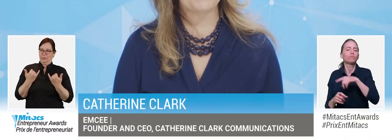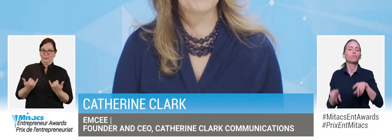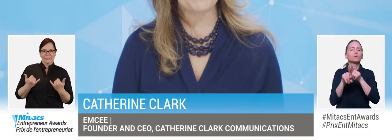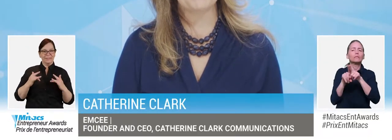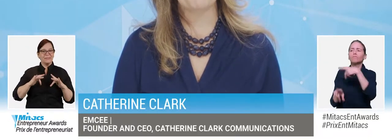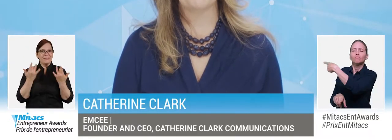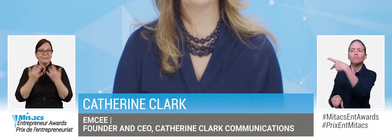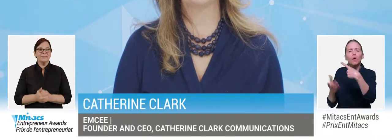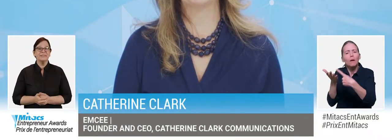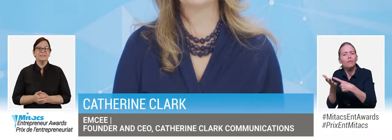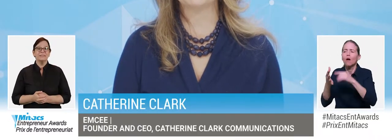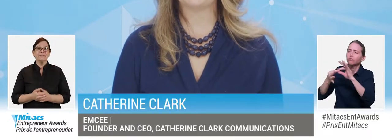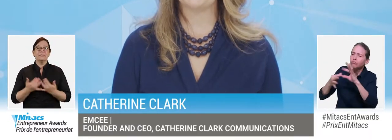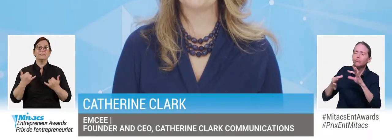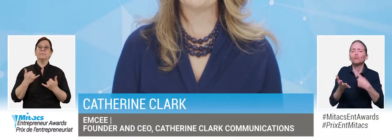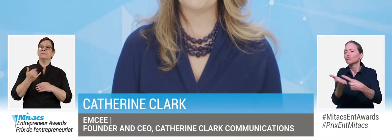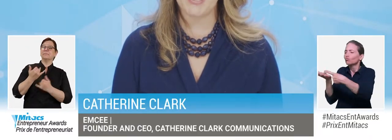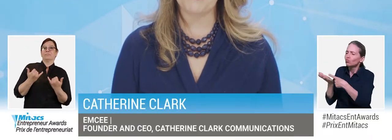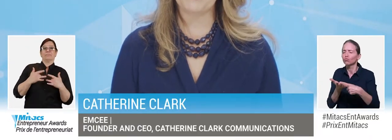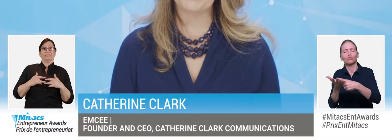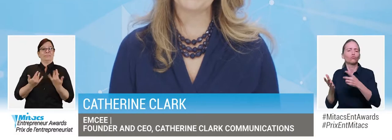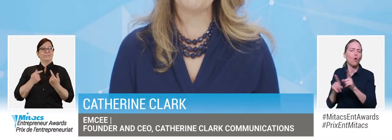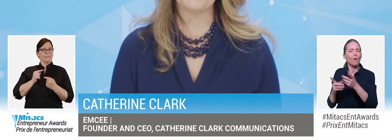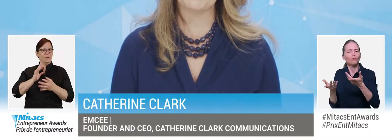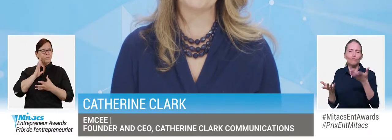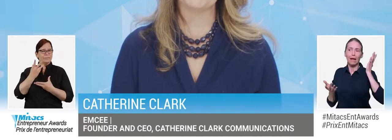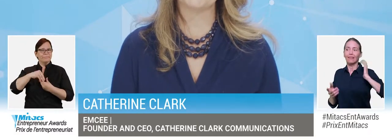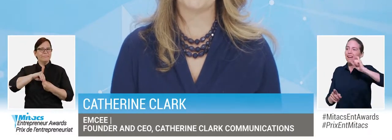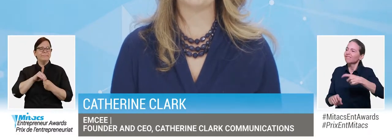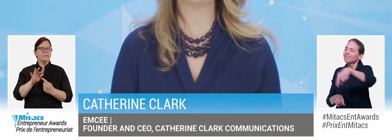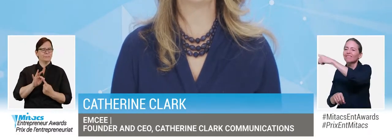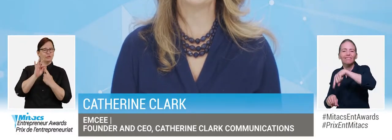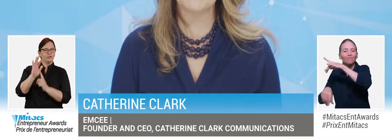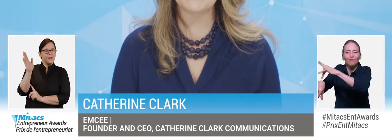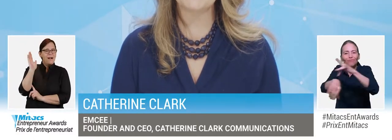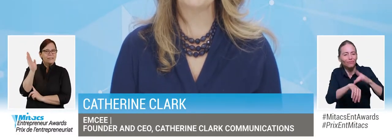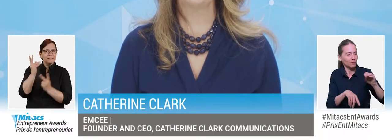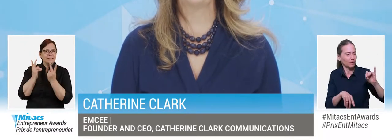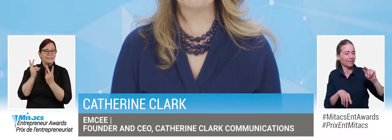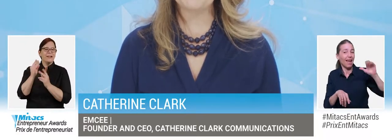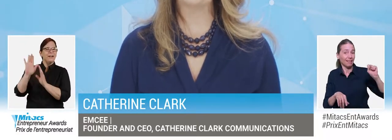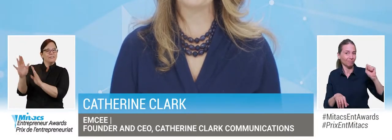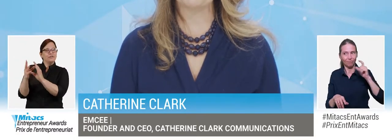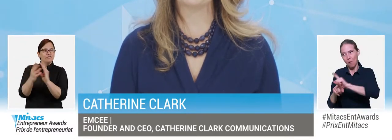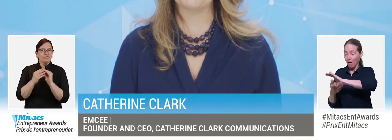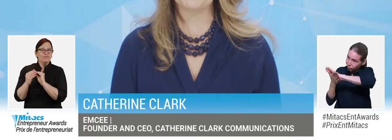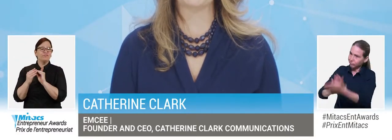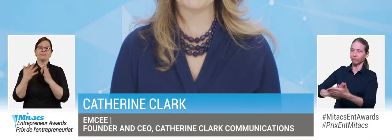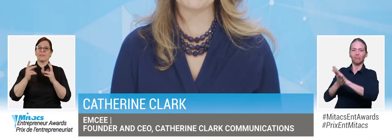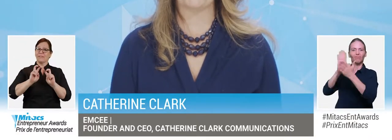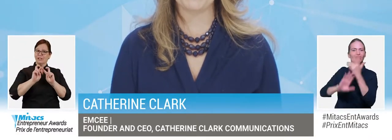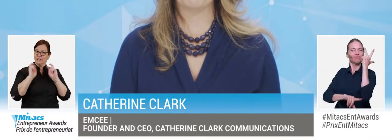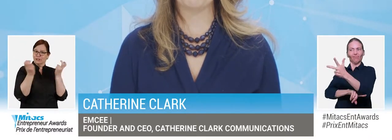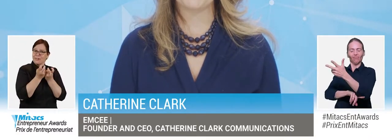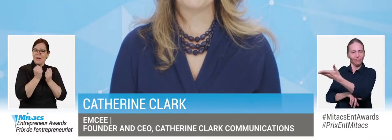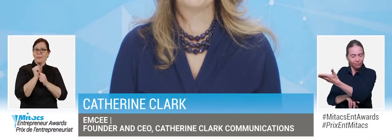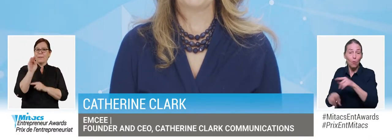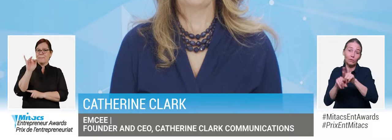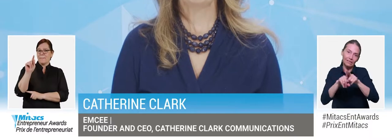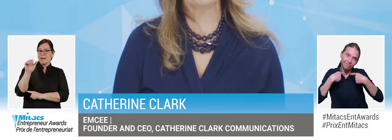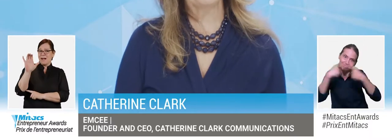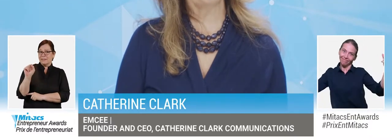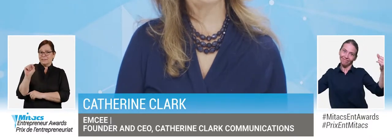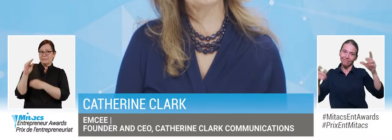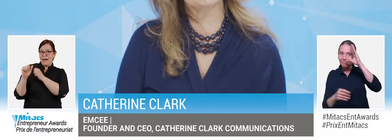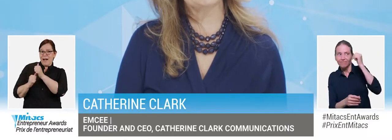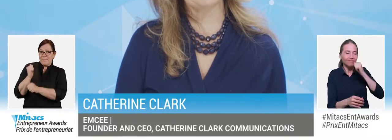I'm Catherine Clark, founder and CEO of Catherine Clark Communications, and I am delighted to be your MC for today's event.